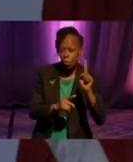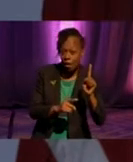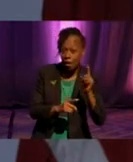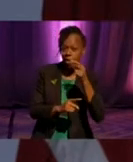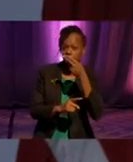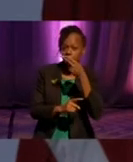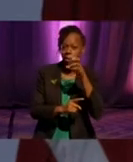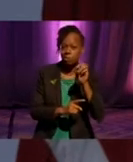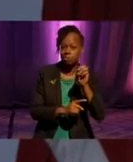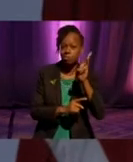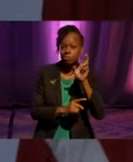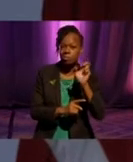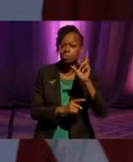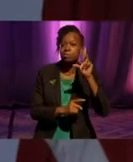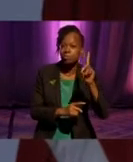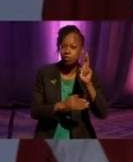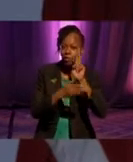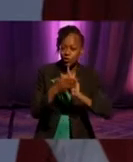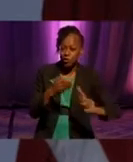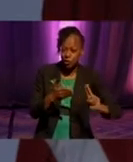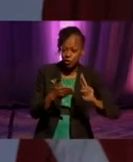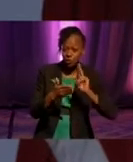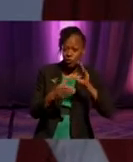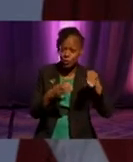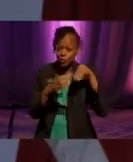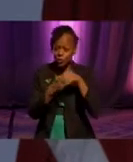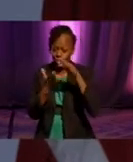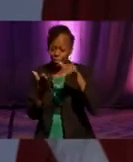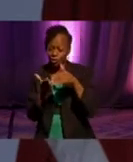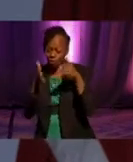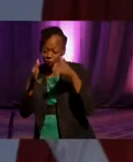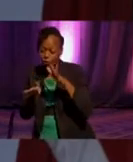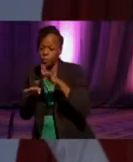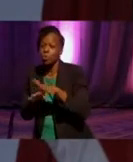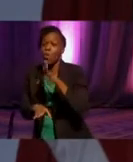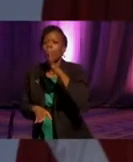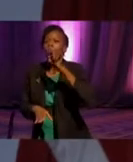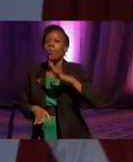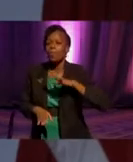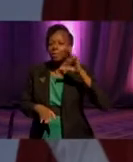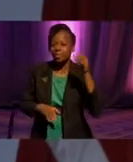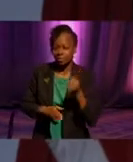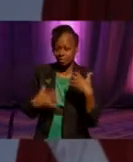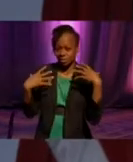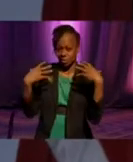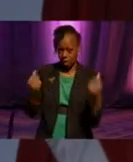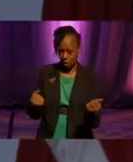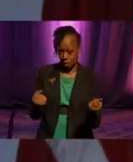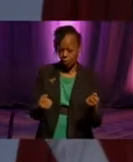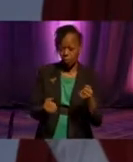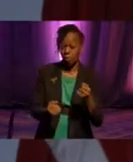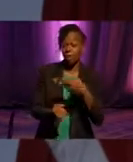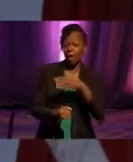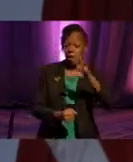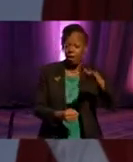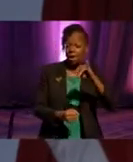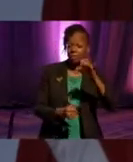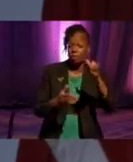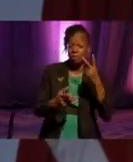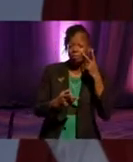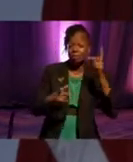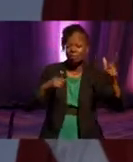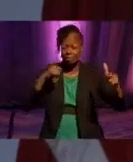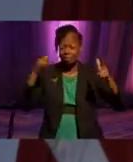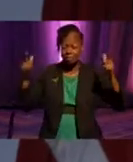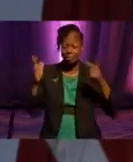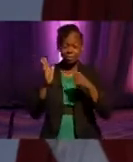women's health. And if you really want to see a big example of what we've been working